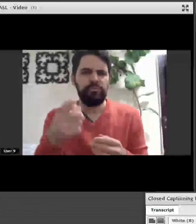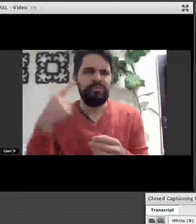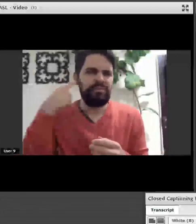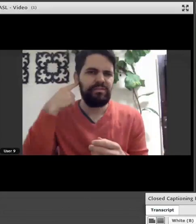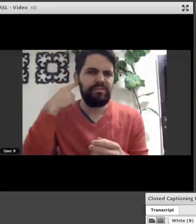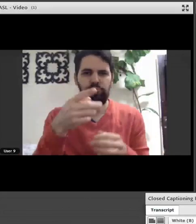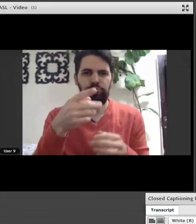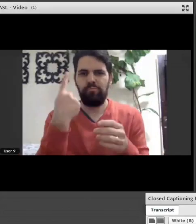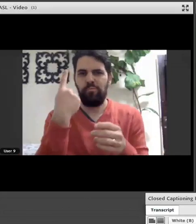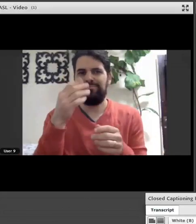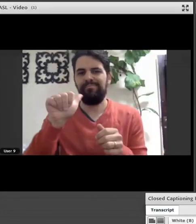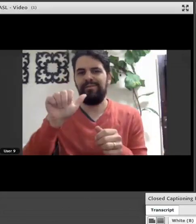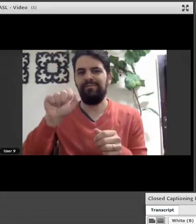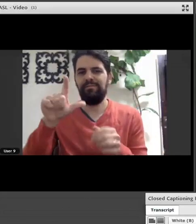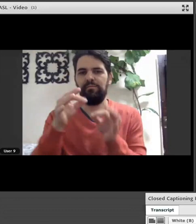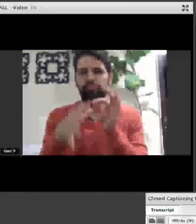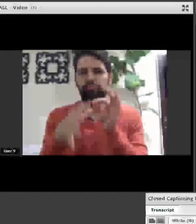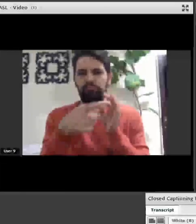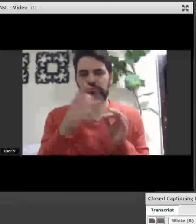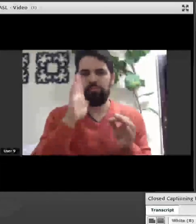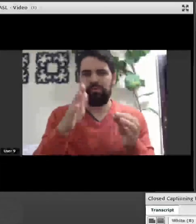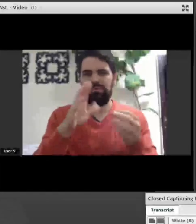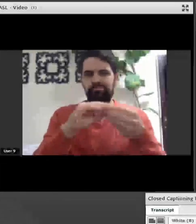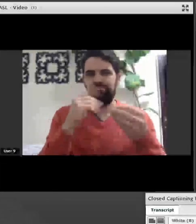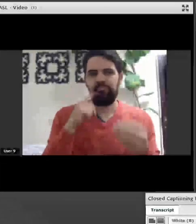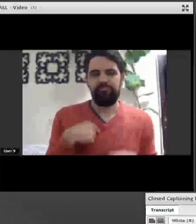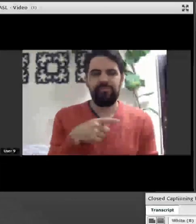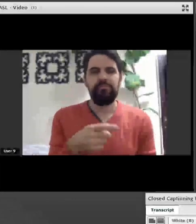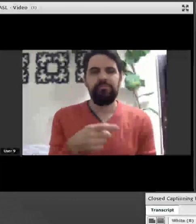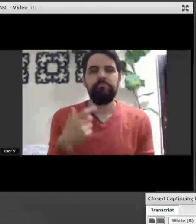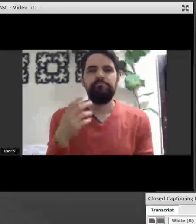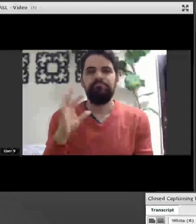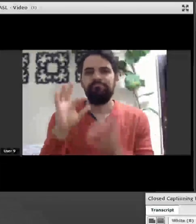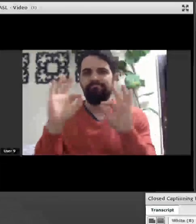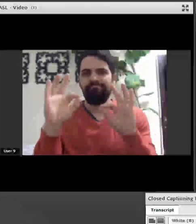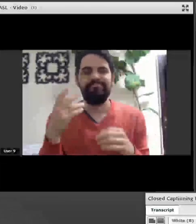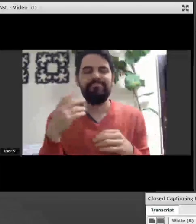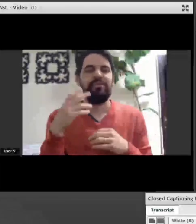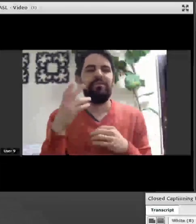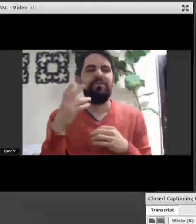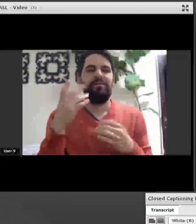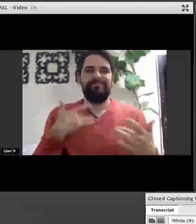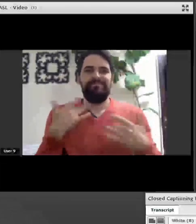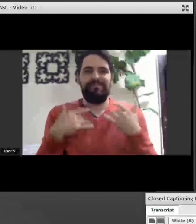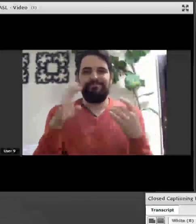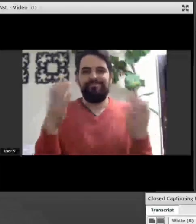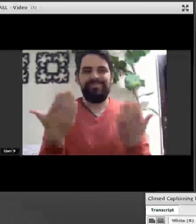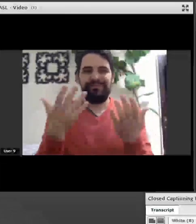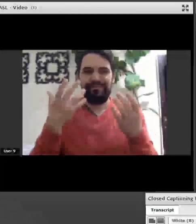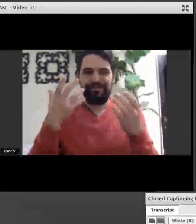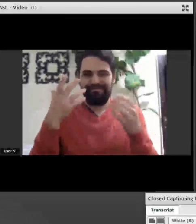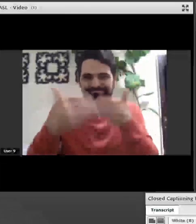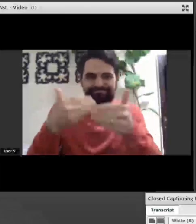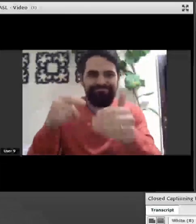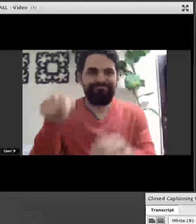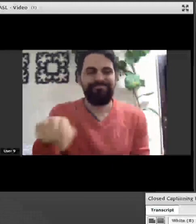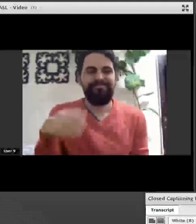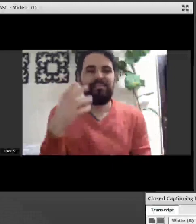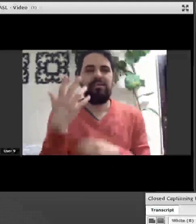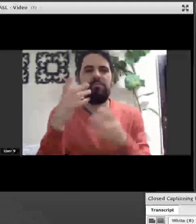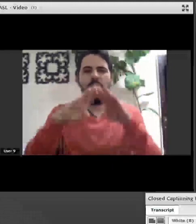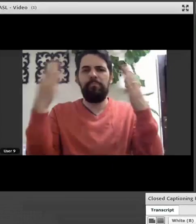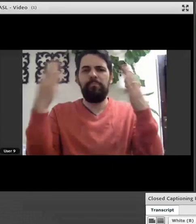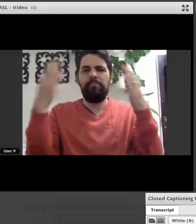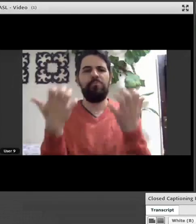Good morning. Good morning. It's wonderful to see all of you. And the voice you will be hearing is my ASL interpreter. So I'm